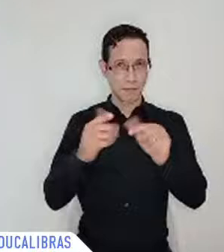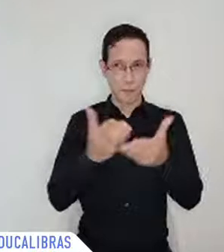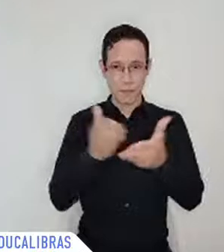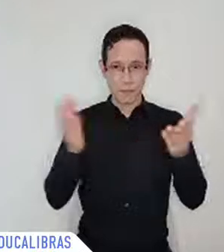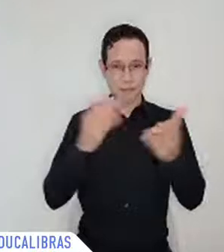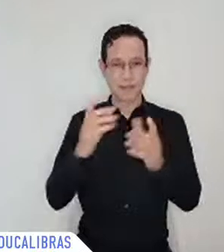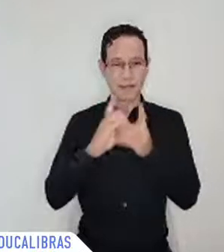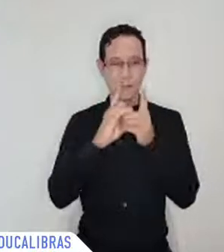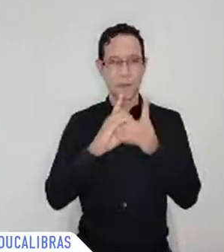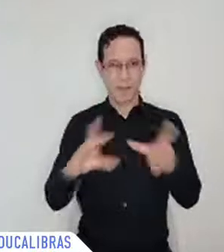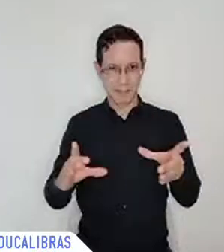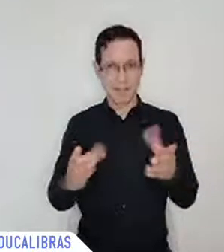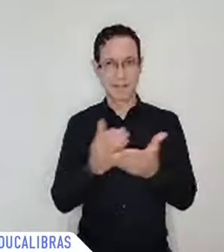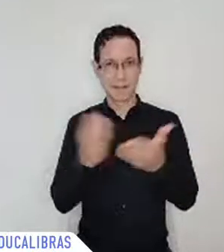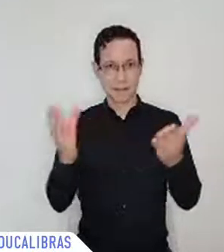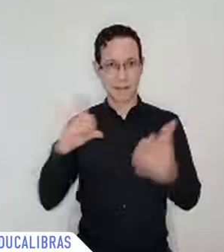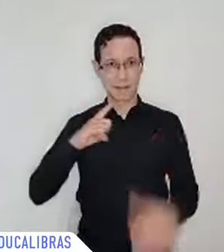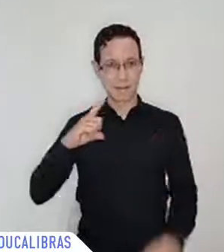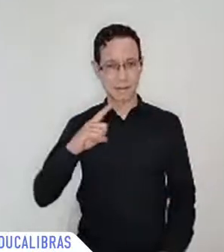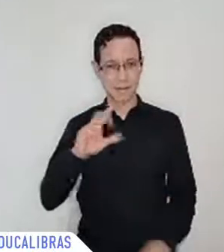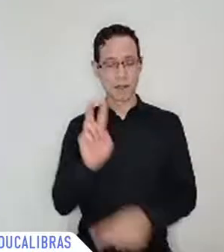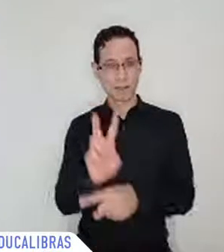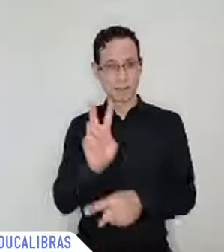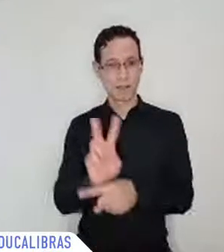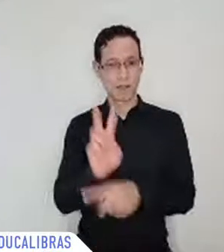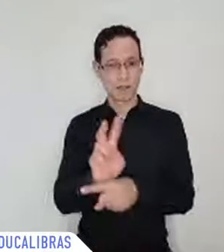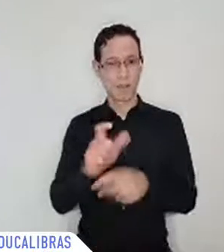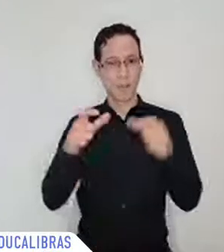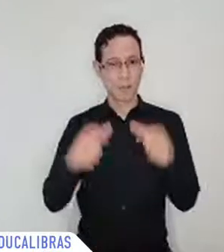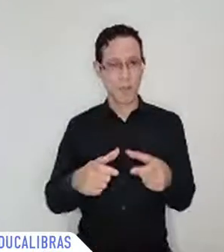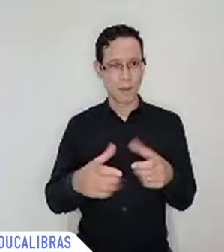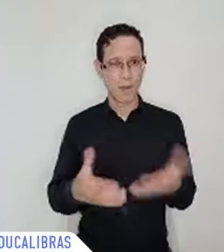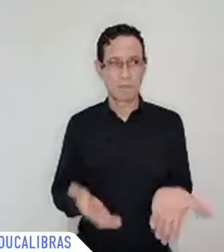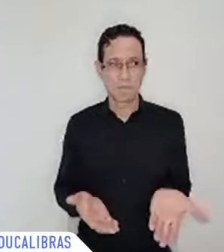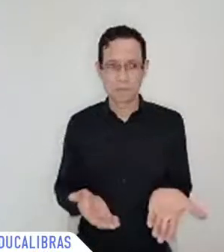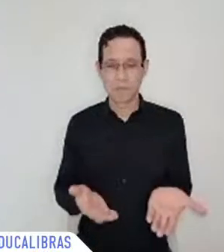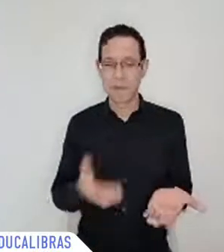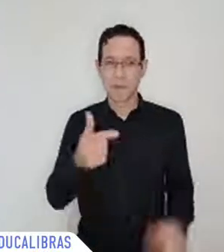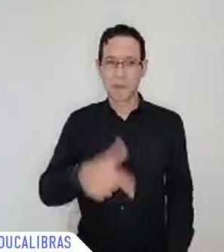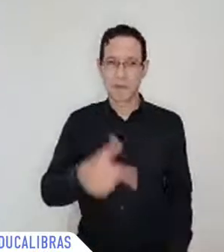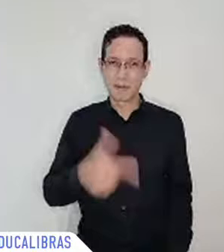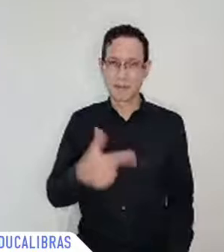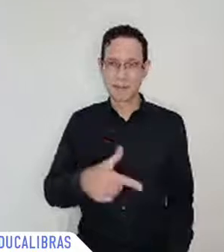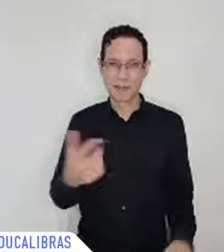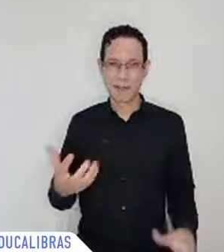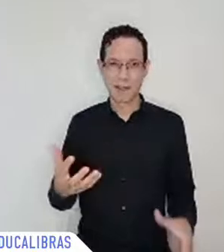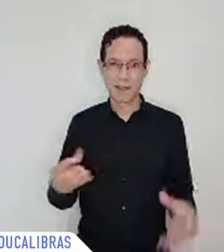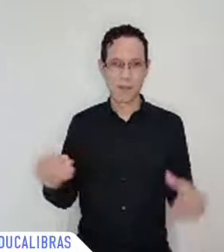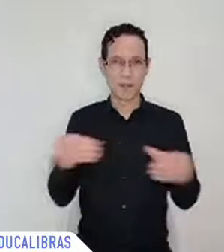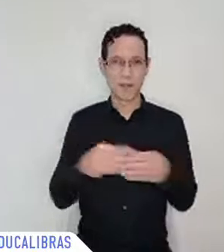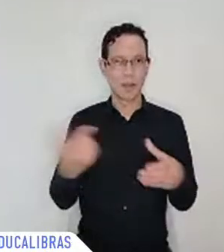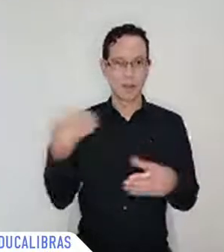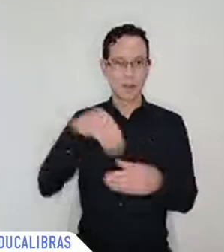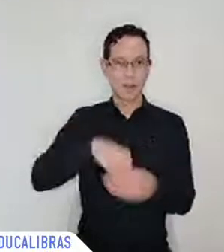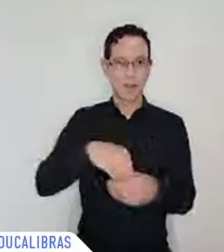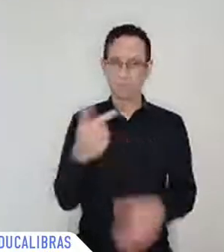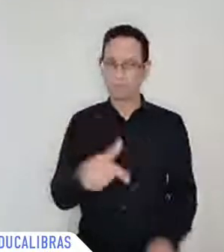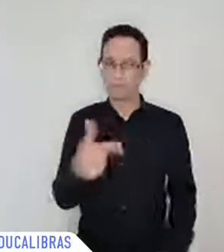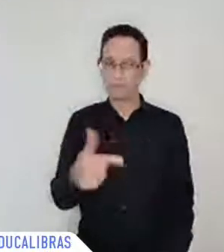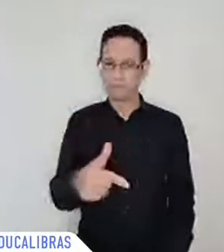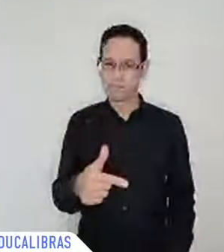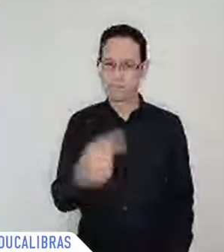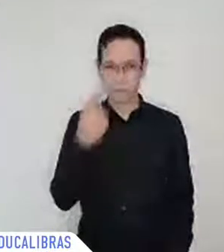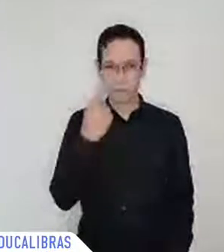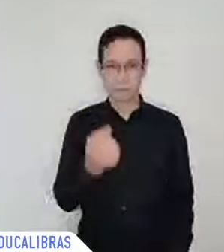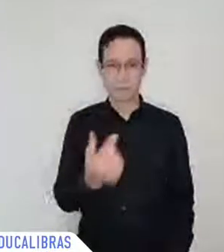started his government, and sometimes the space for democracy and the defense of this space is not necessarily